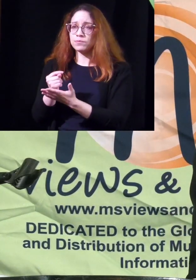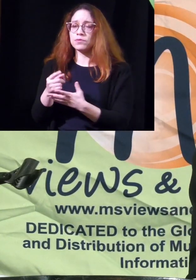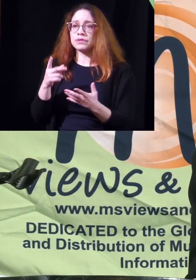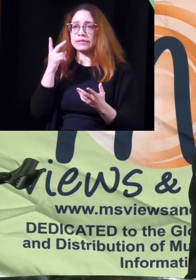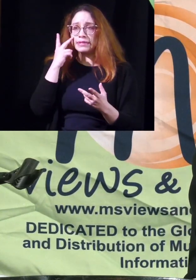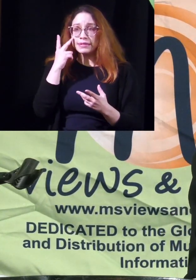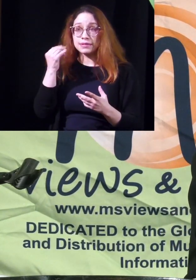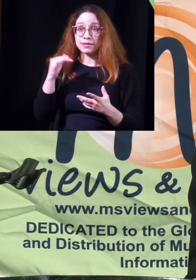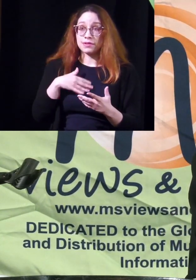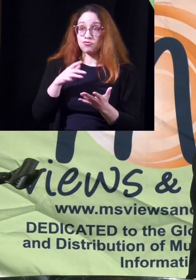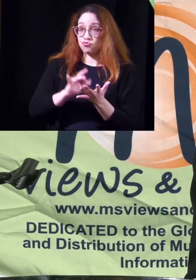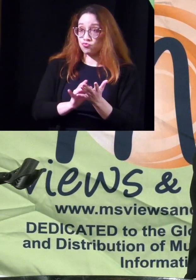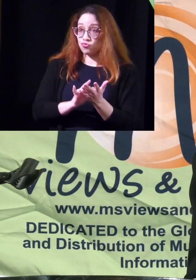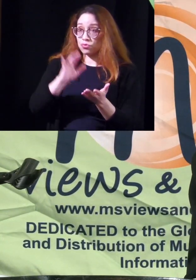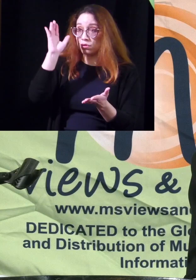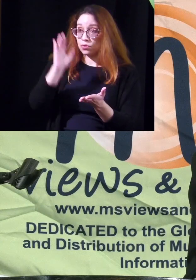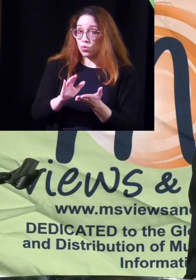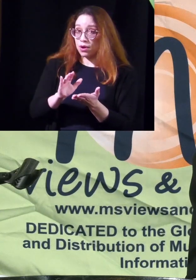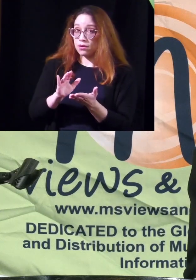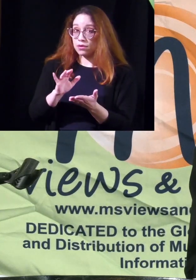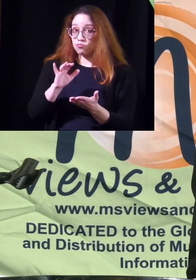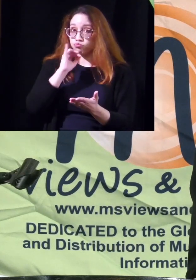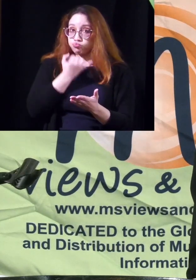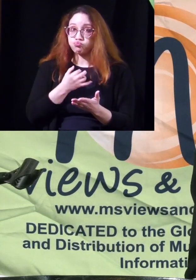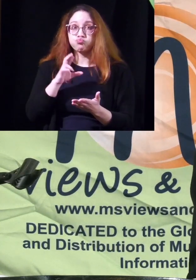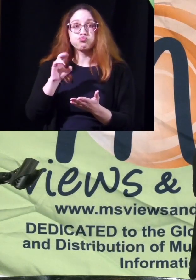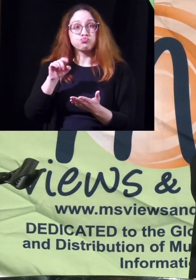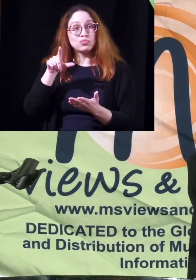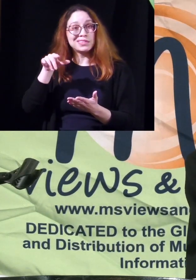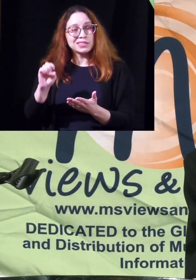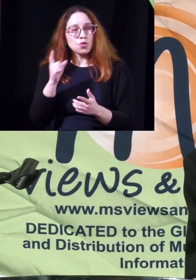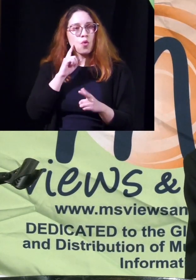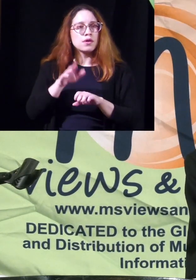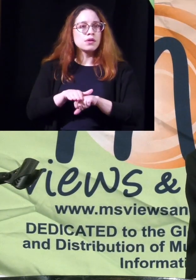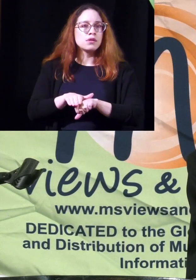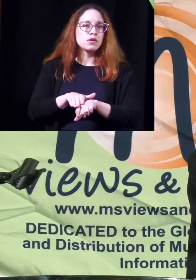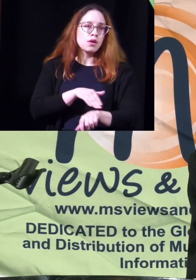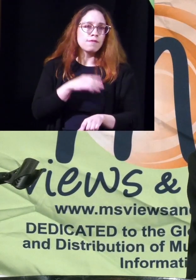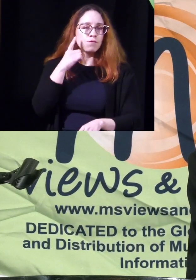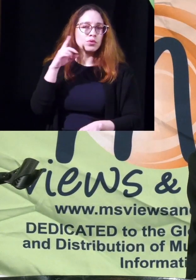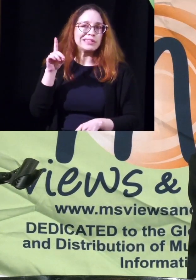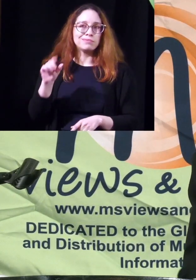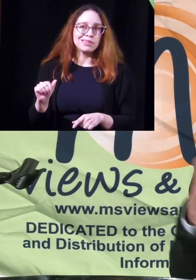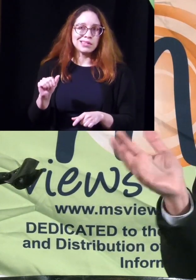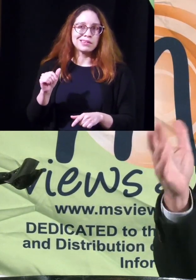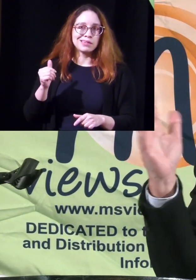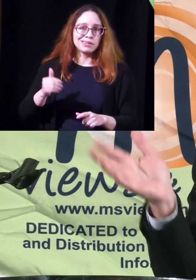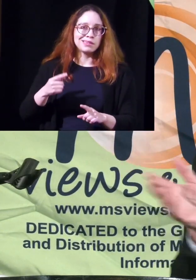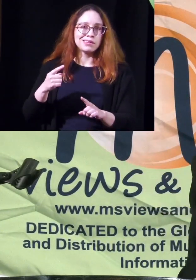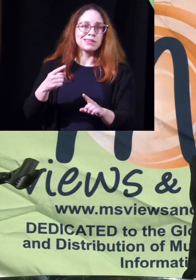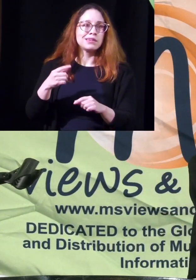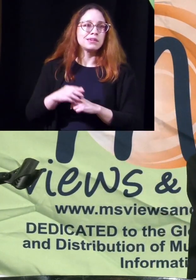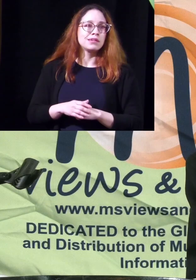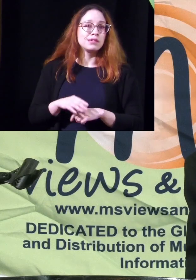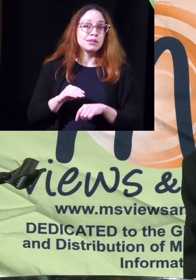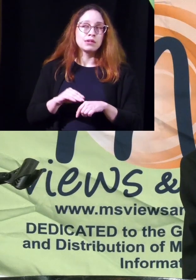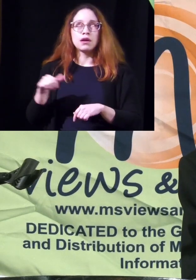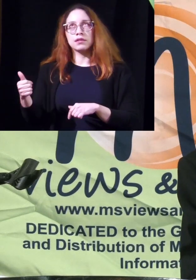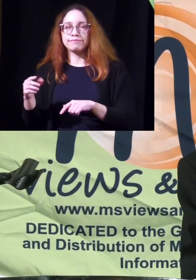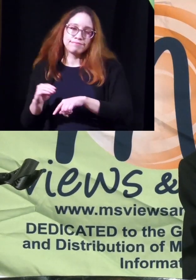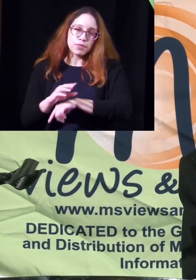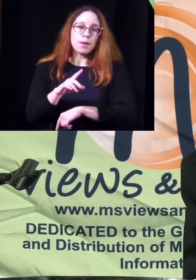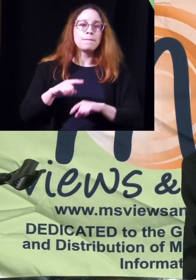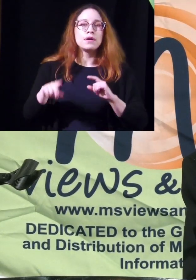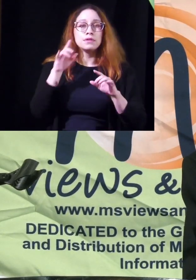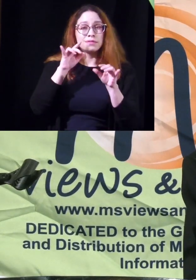look to see, does the drug reduce relapses? Does it slow down the progression of disability? Besides, of course, looking at side effects, etc. But our